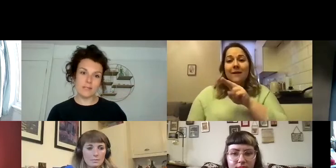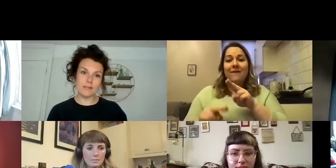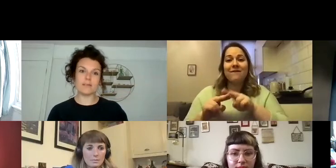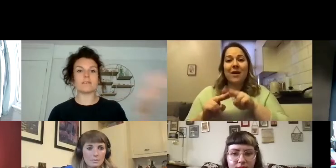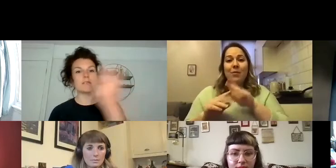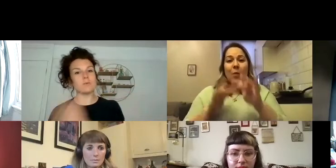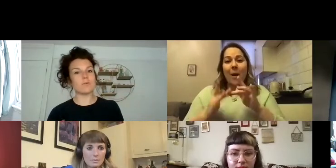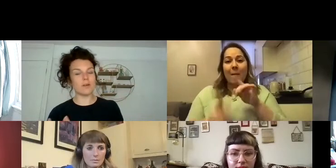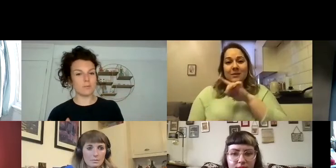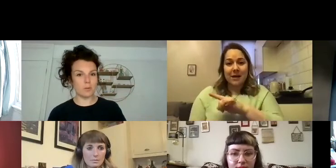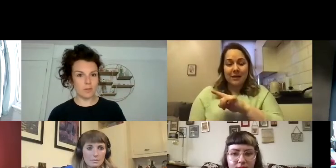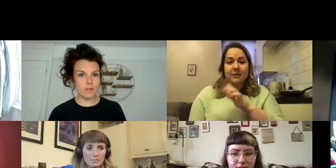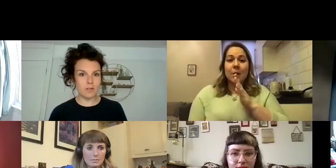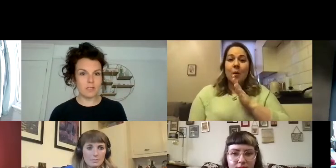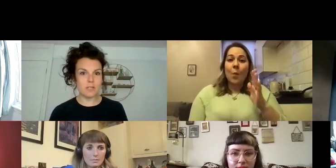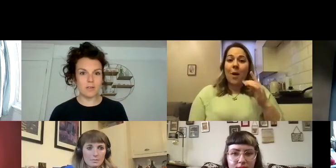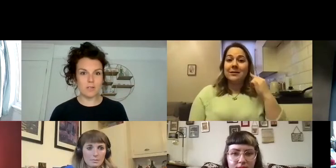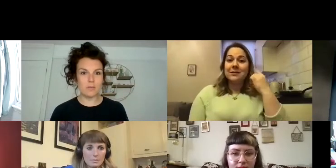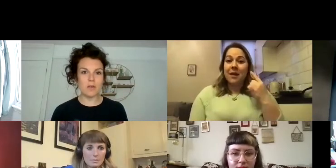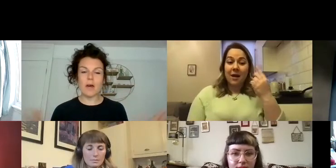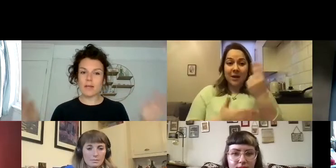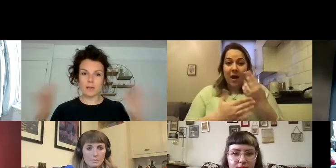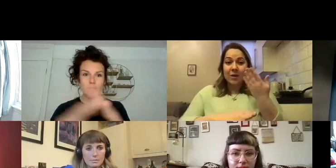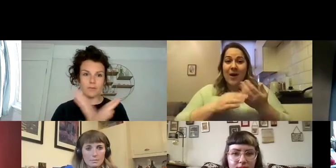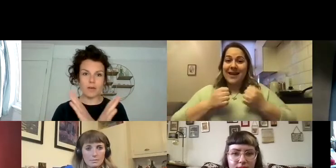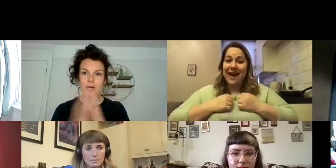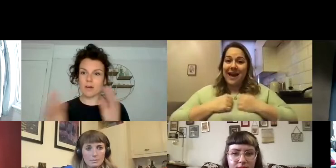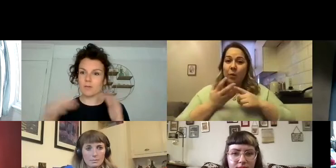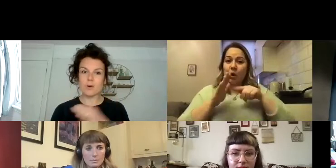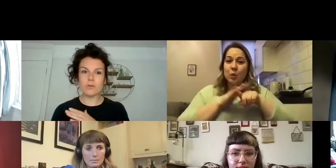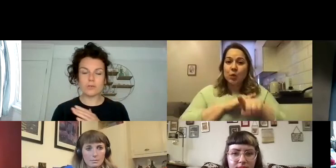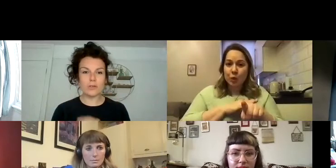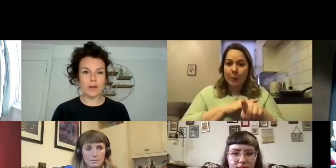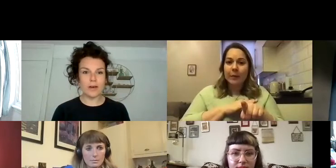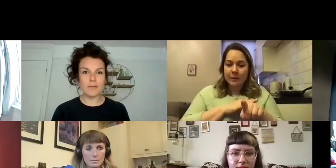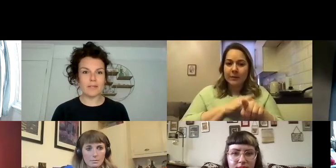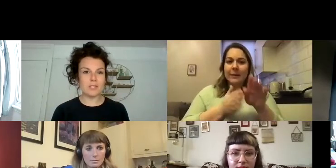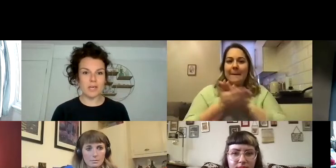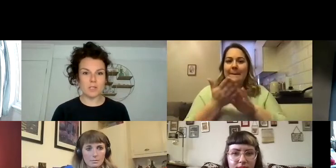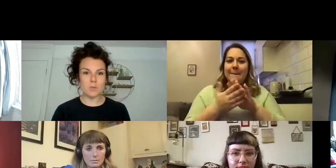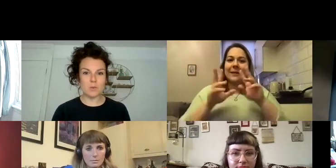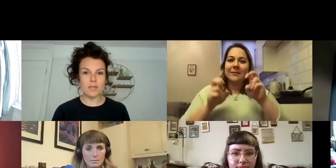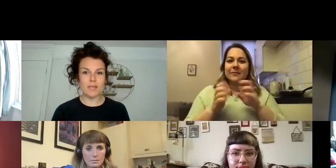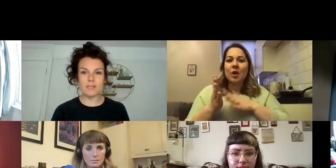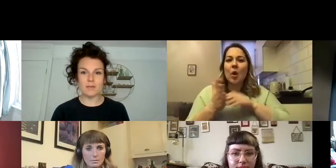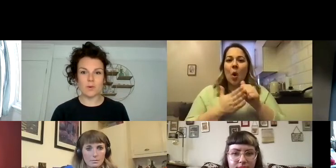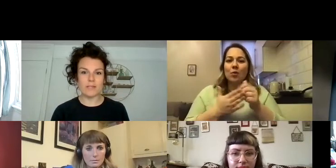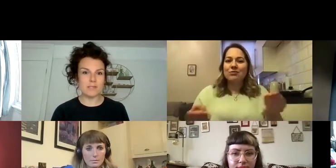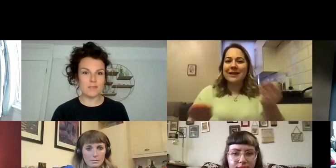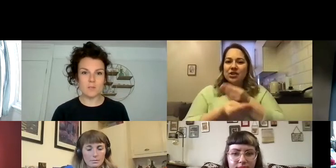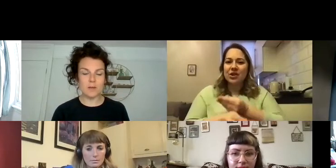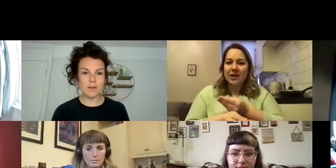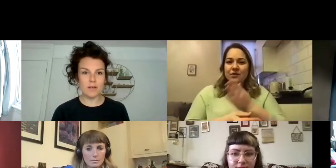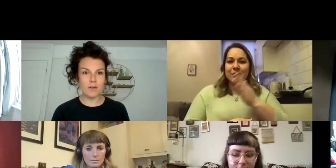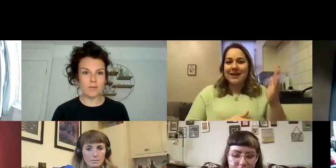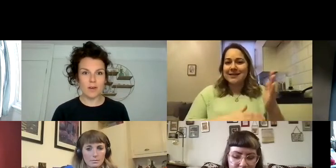our West London artists you will find on Poplar Union's YouTube. So a little bit of a kind of cultural exchange between East and West